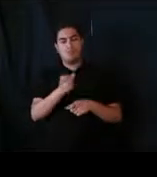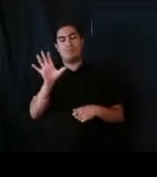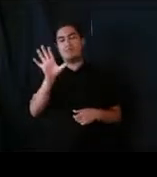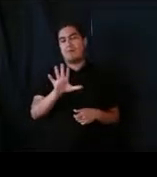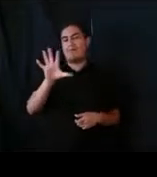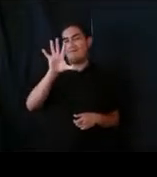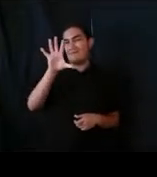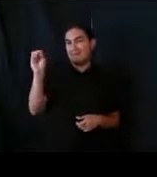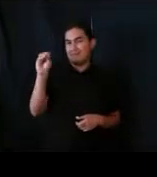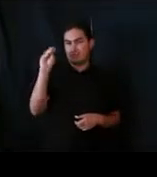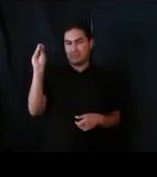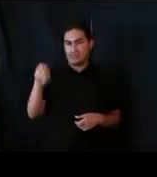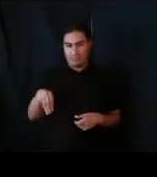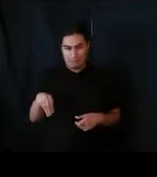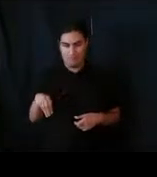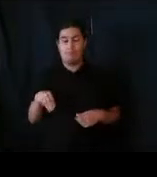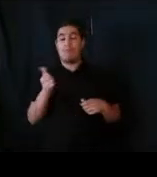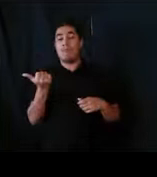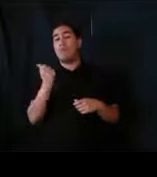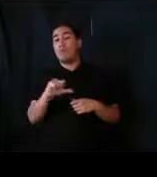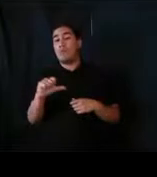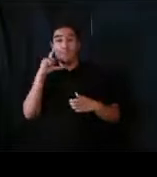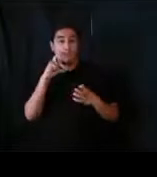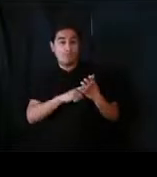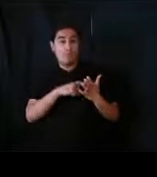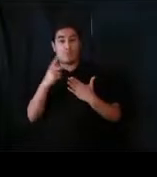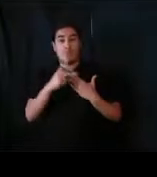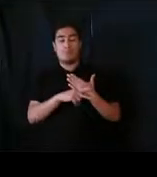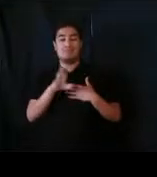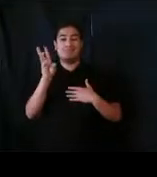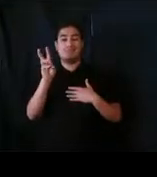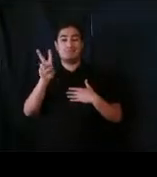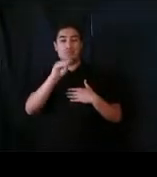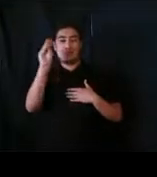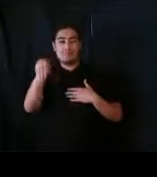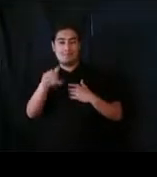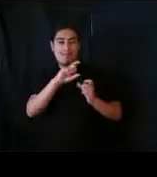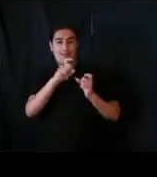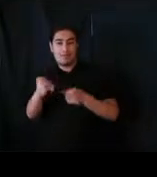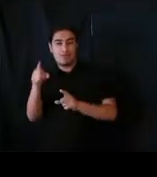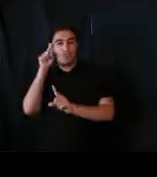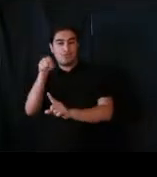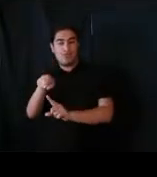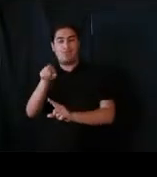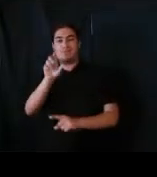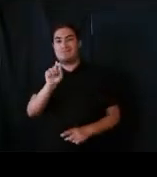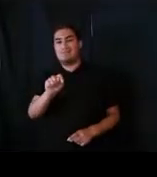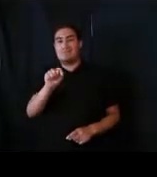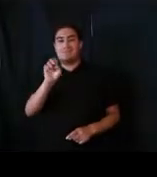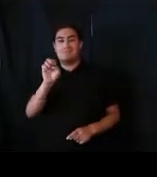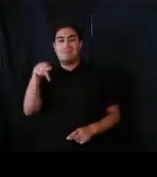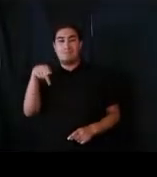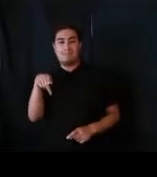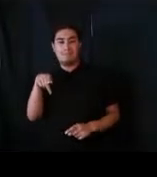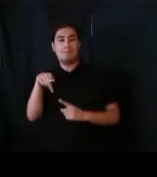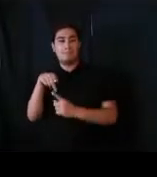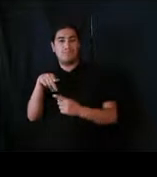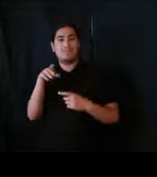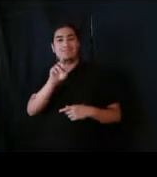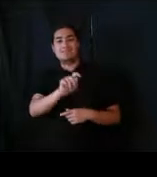percent other notable programs include a 62 percent allocation of the step 17 of the ti